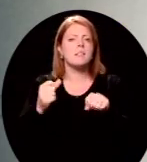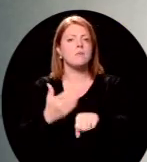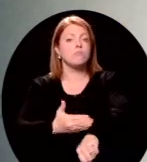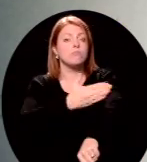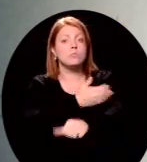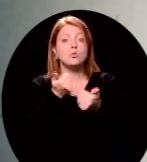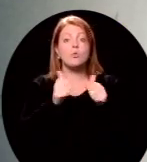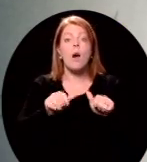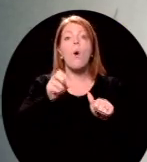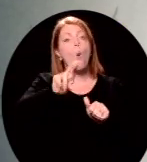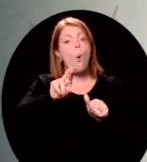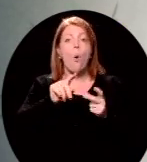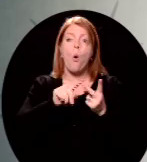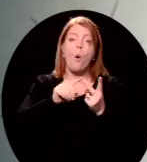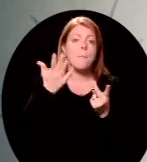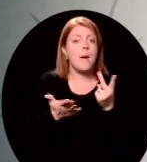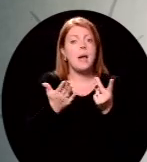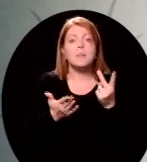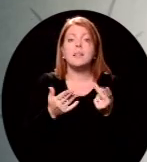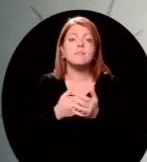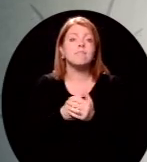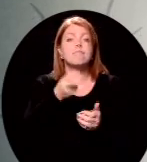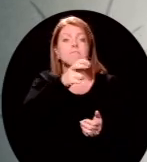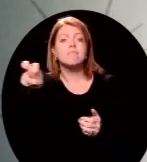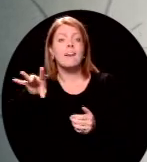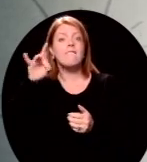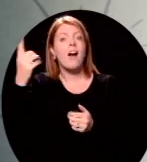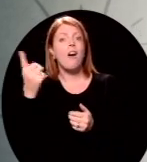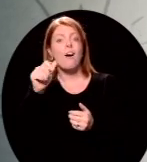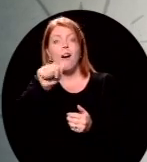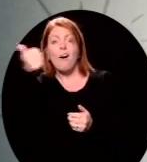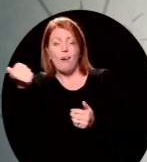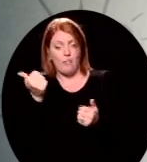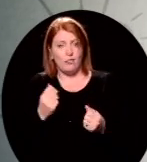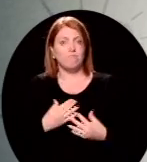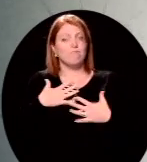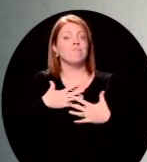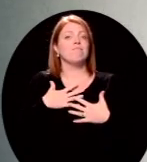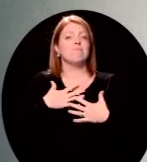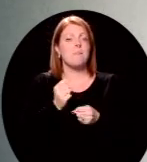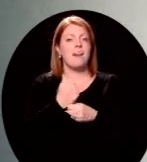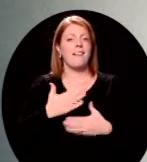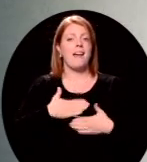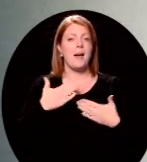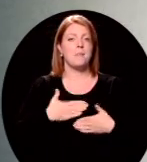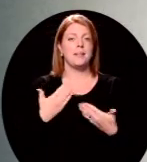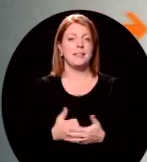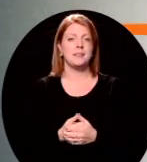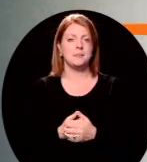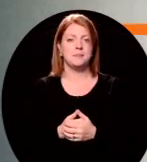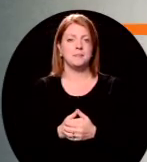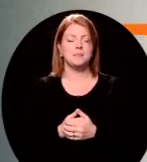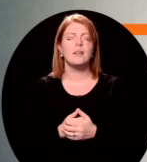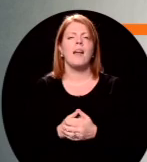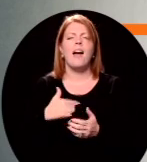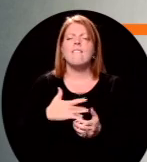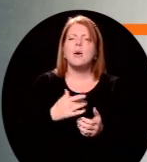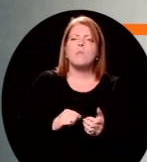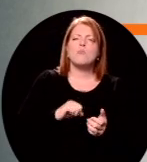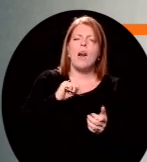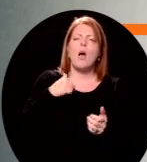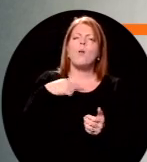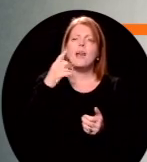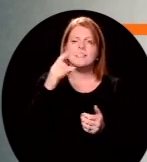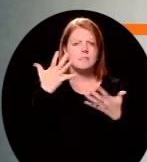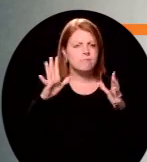try and get better, or you can try something else that makes you happy. It's really cool. So proud that I